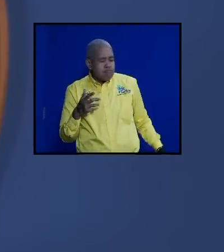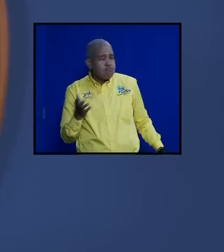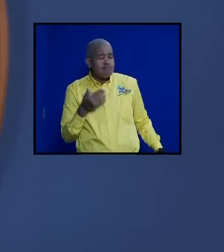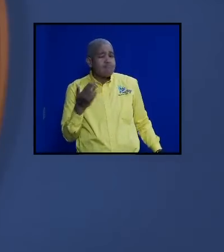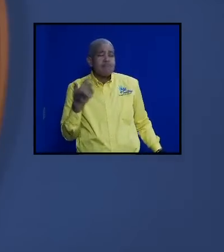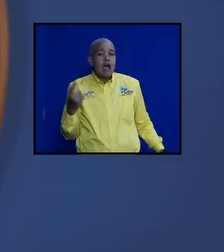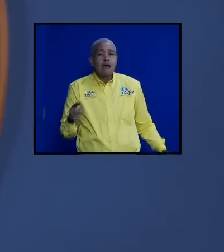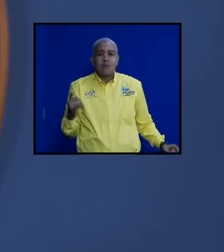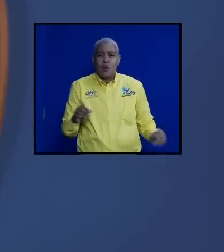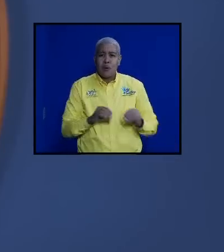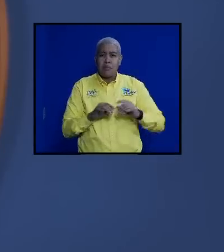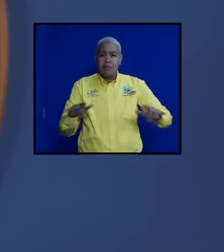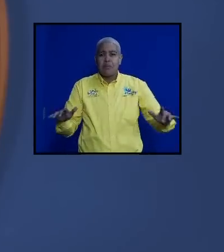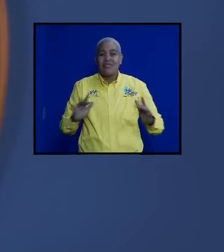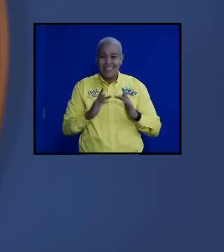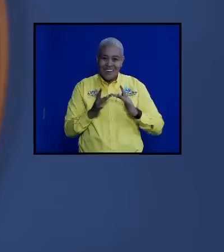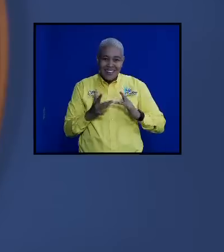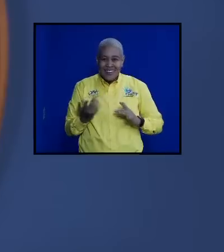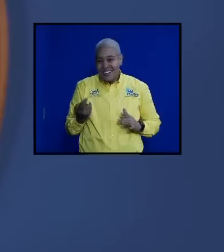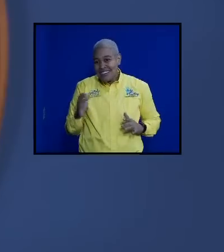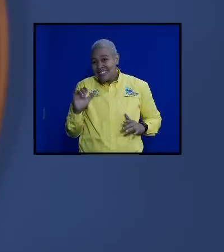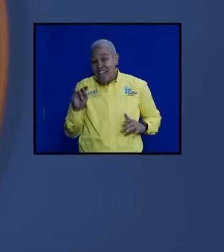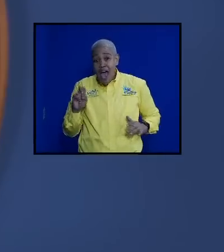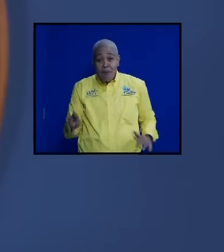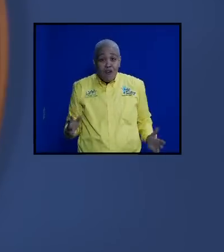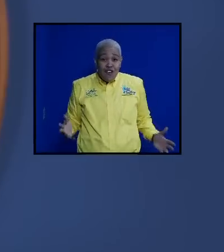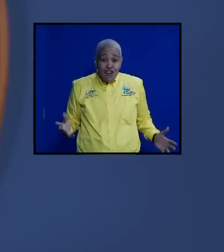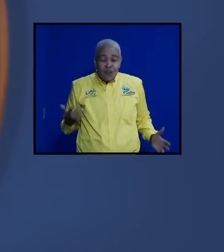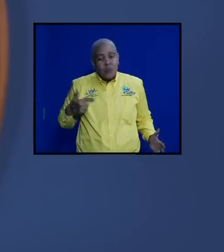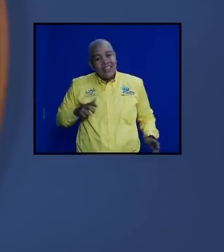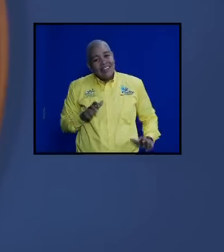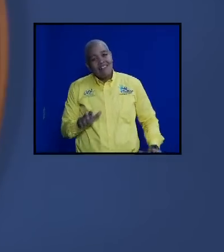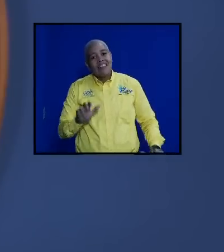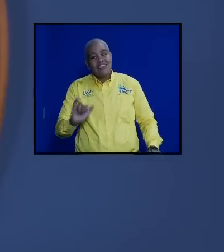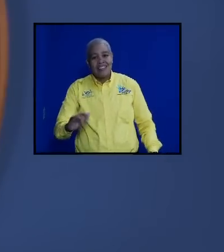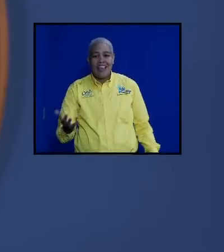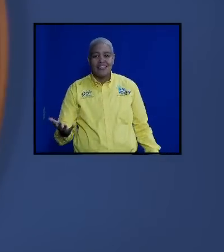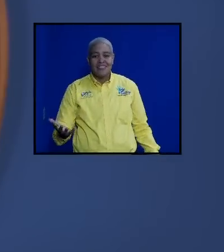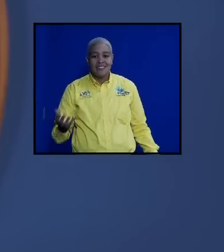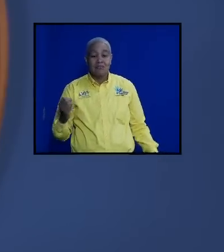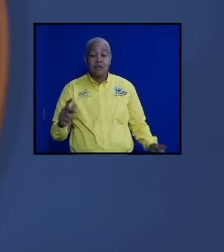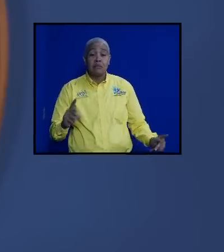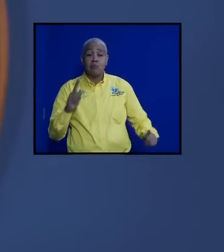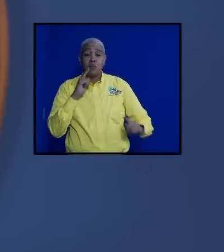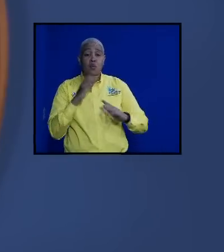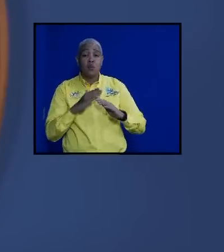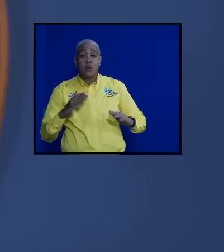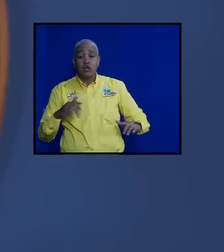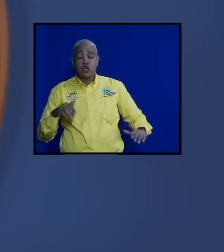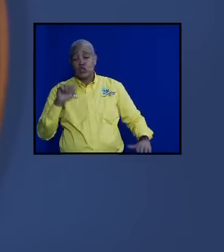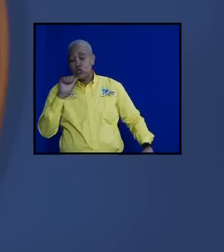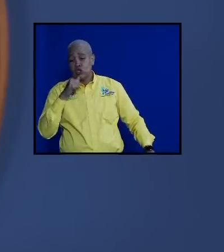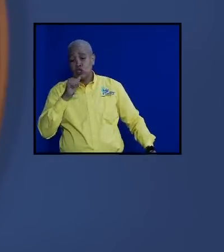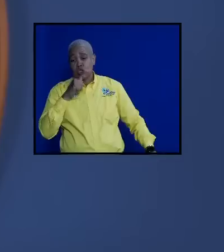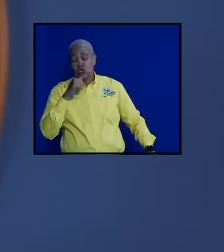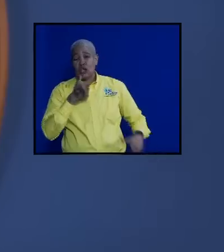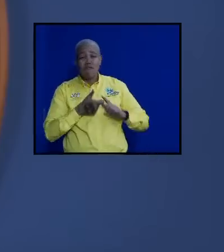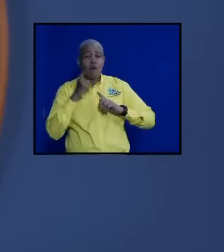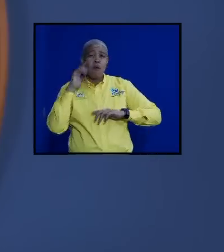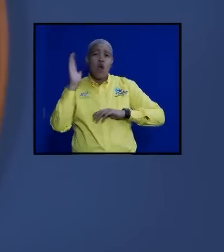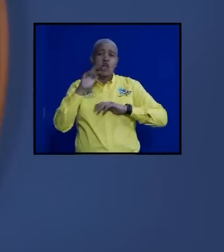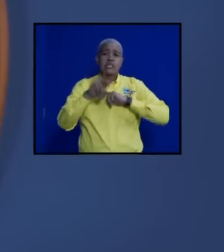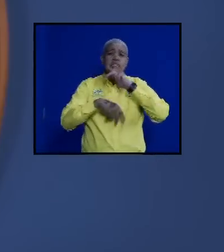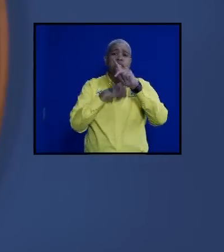And we are, again, investing in that. And many people quietly suffer from all kinds